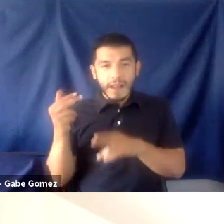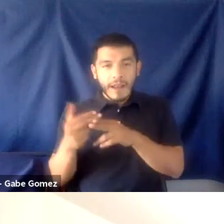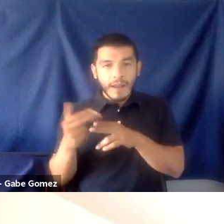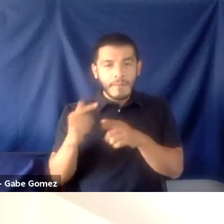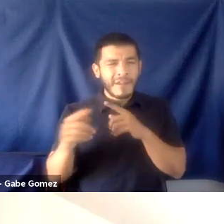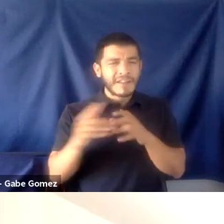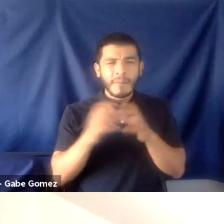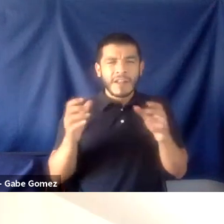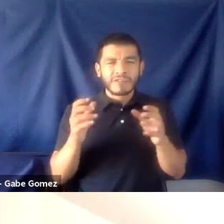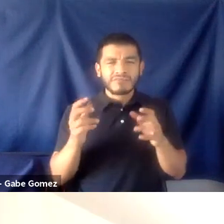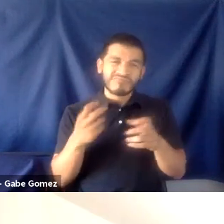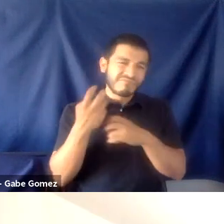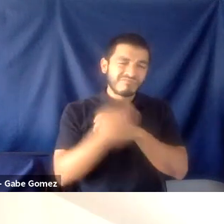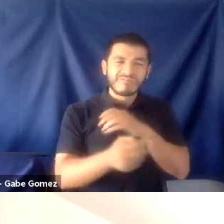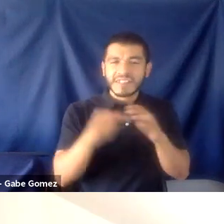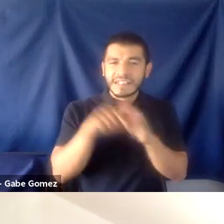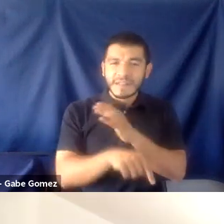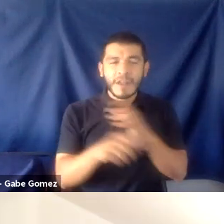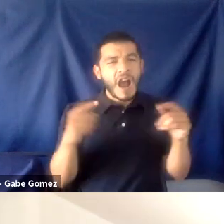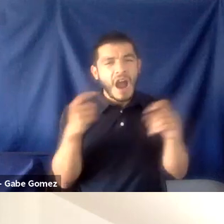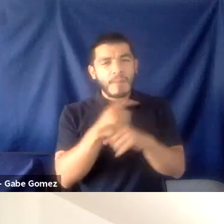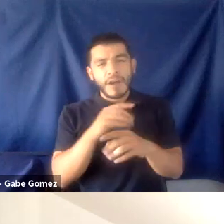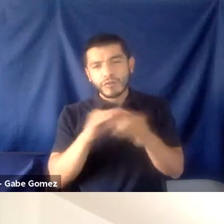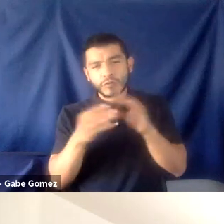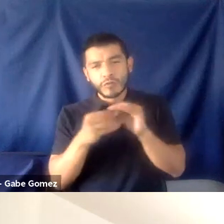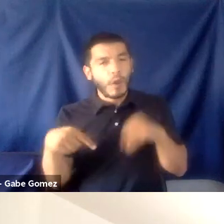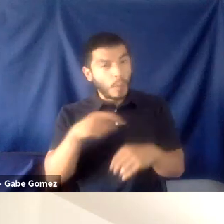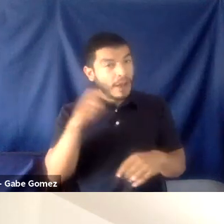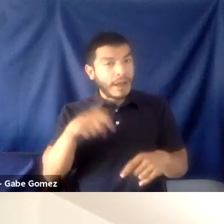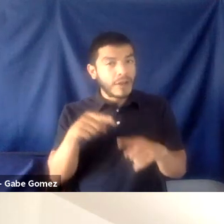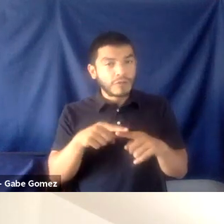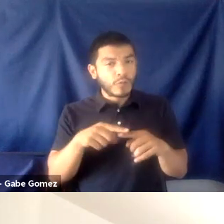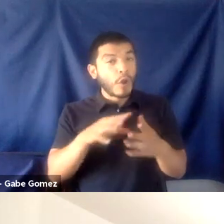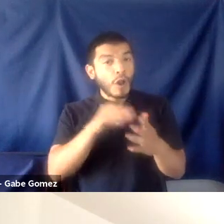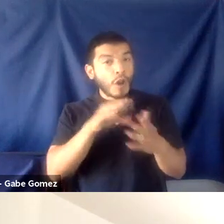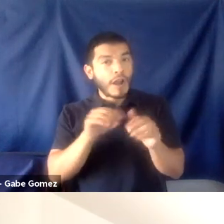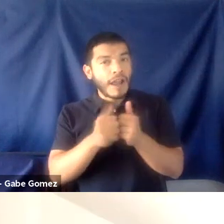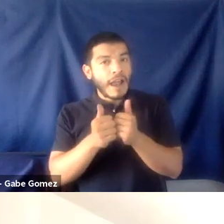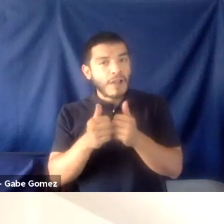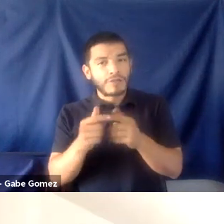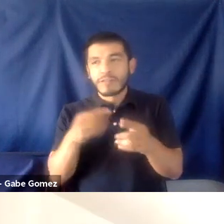much deeper, complicated story that we needed to learn